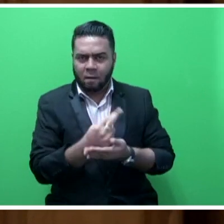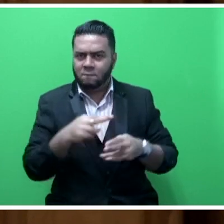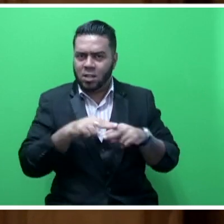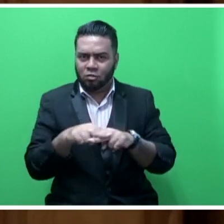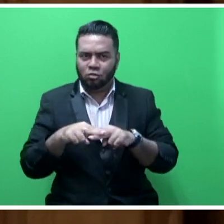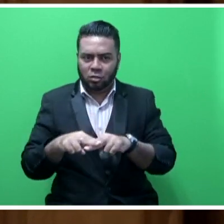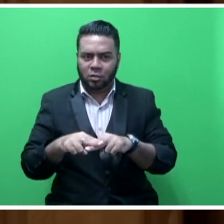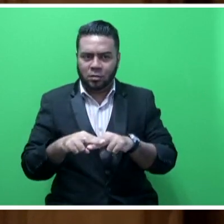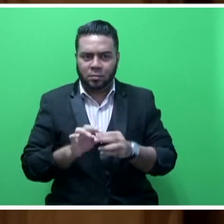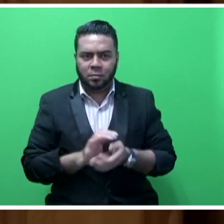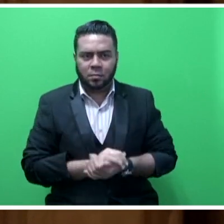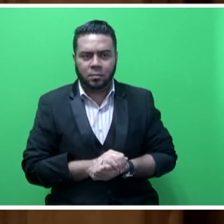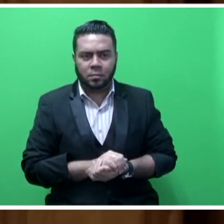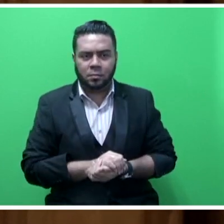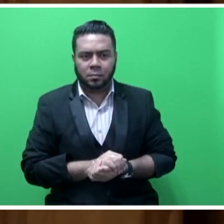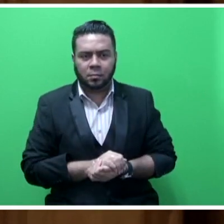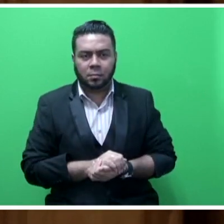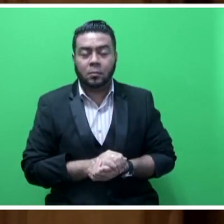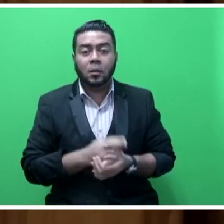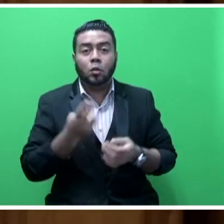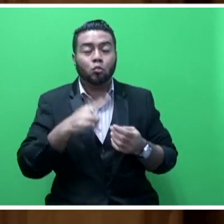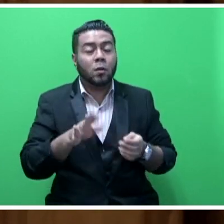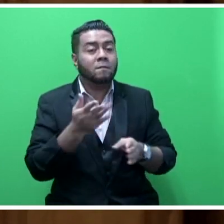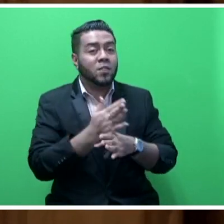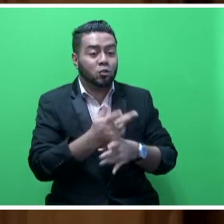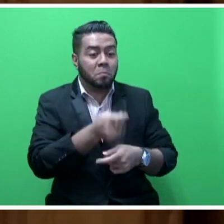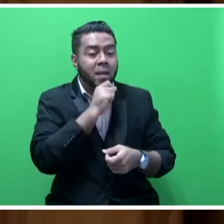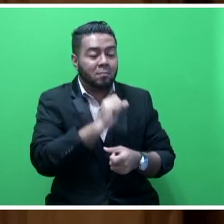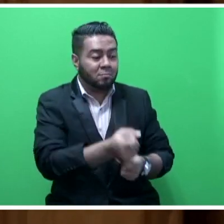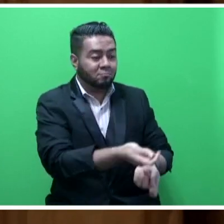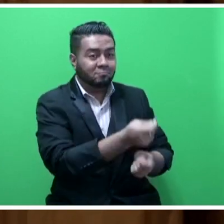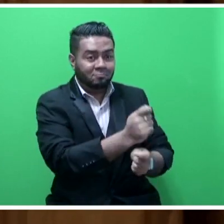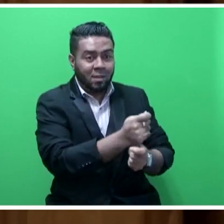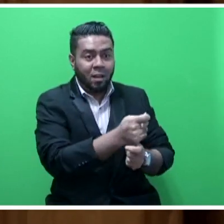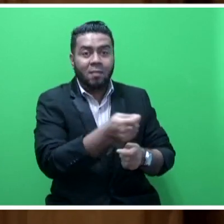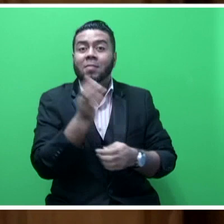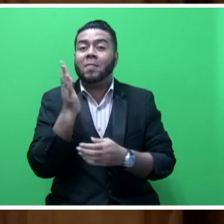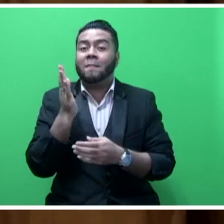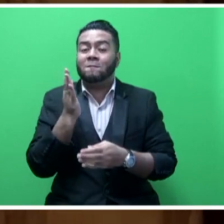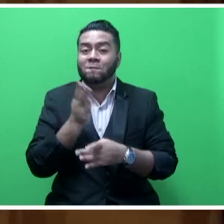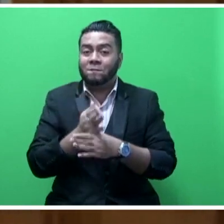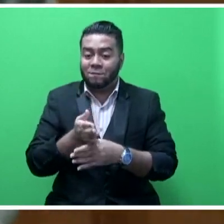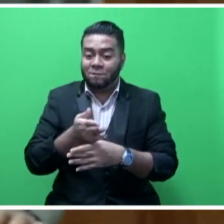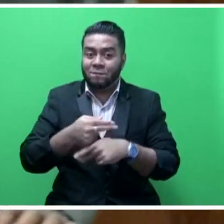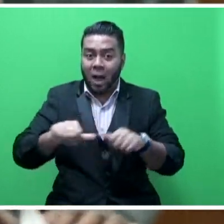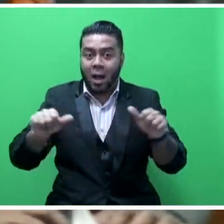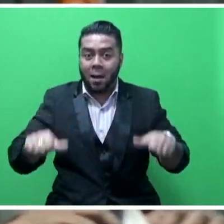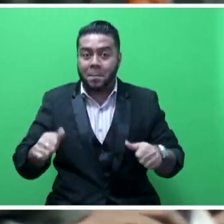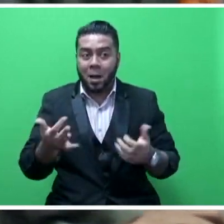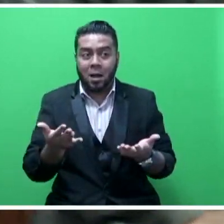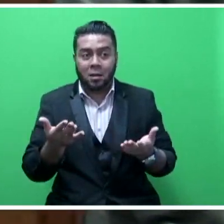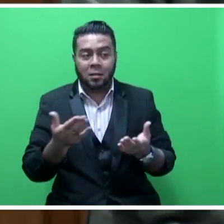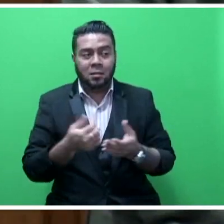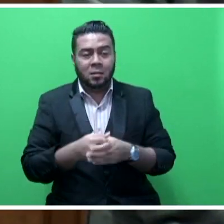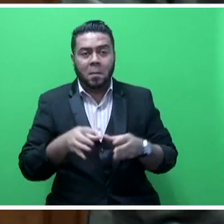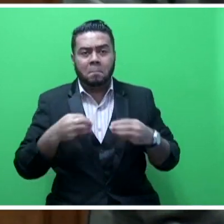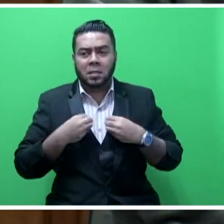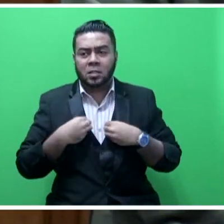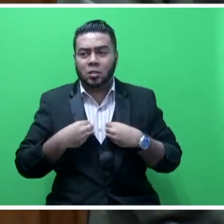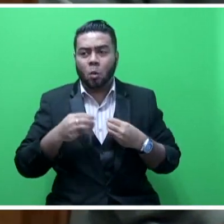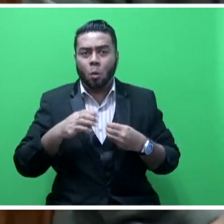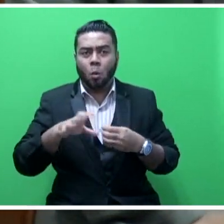Fiji. To the fisherman, the farmer, entrepreneur, business